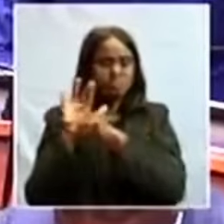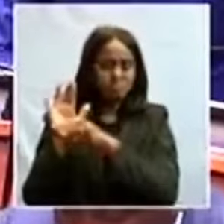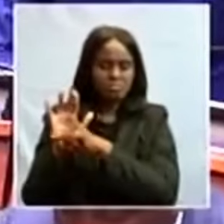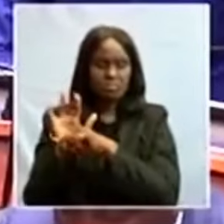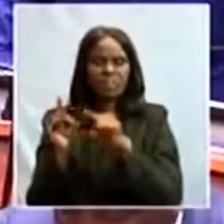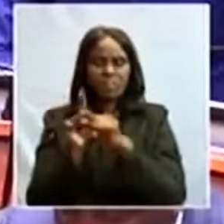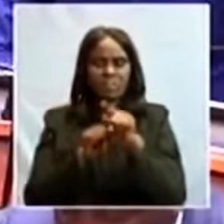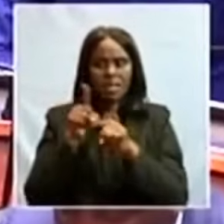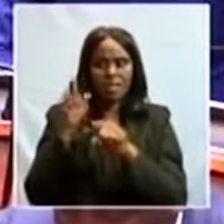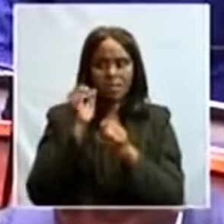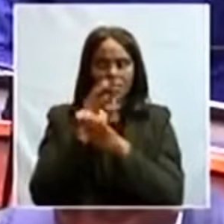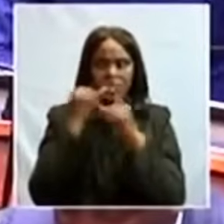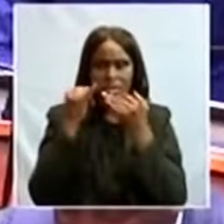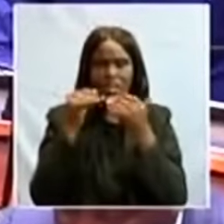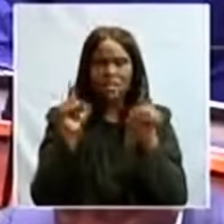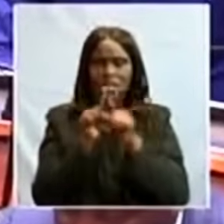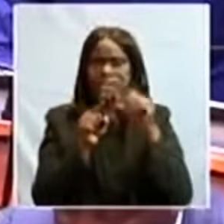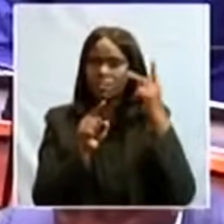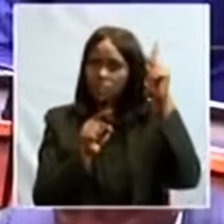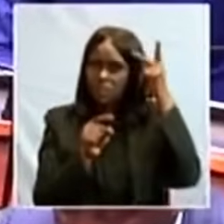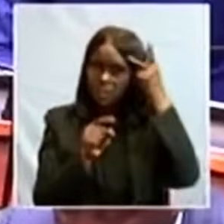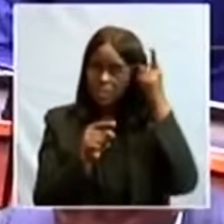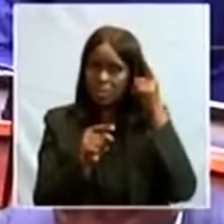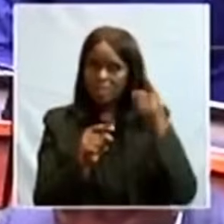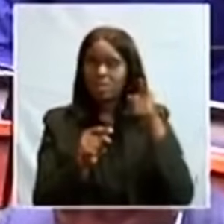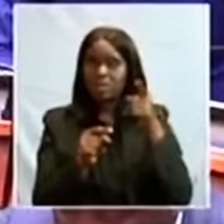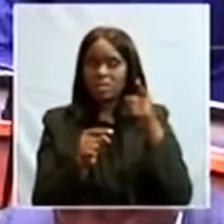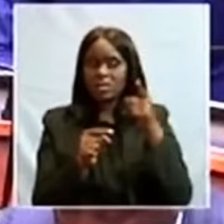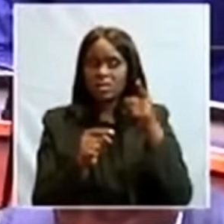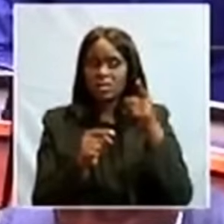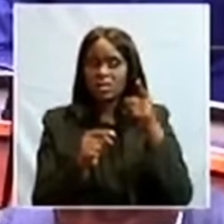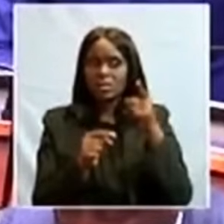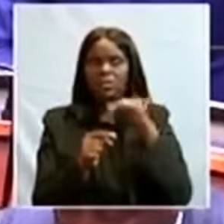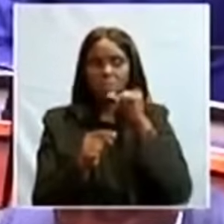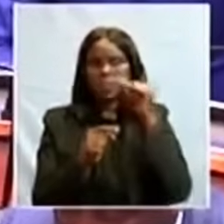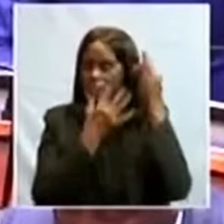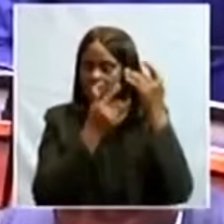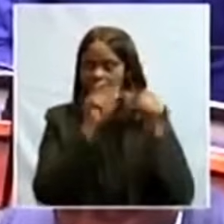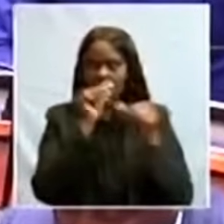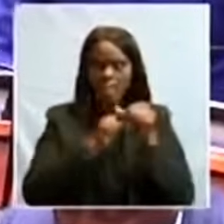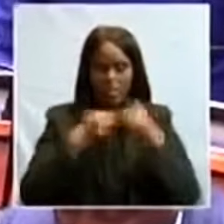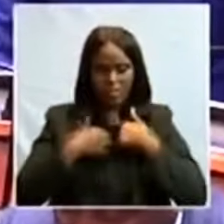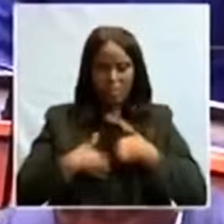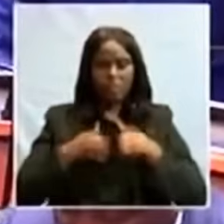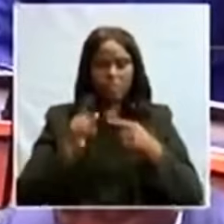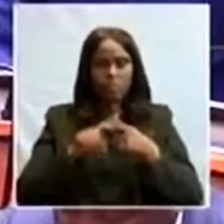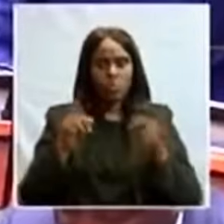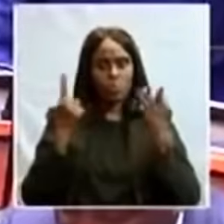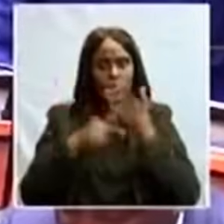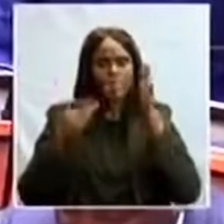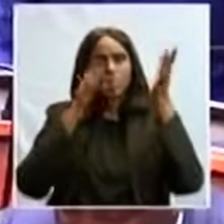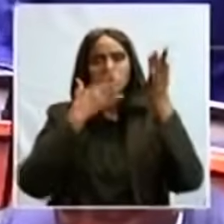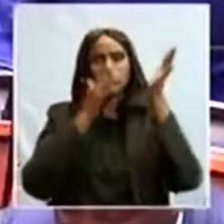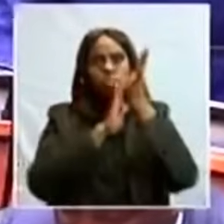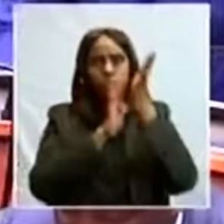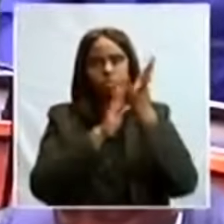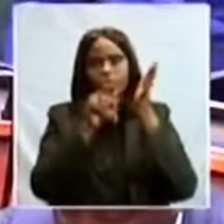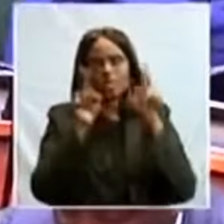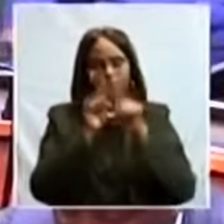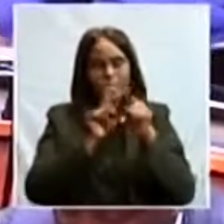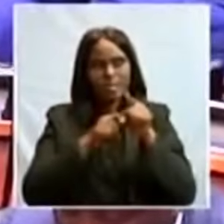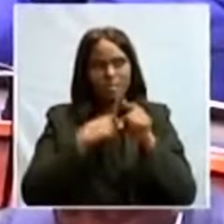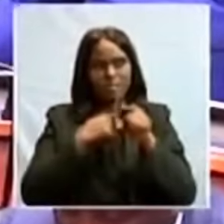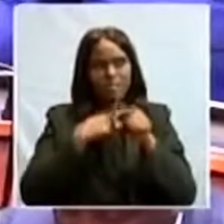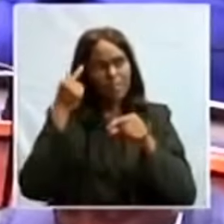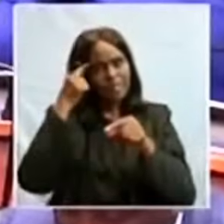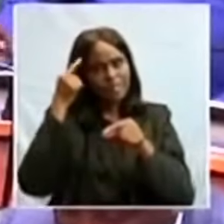she said, like politics, obviously you don't expect everyone to praise you. I think when I was